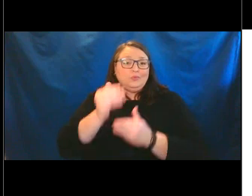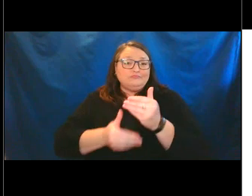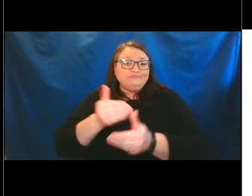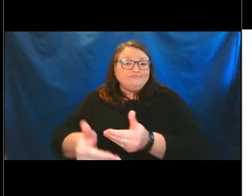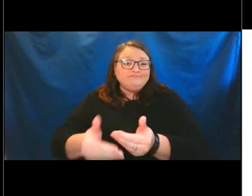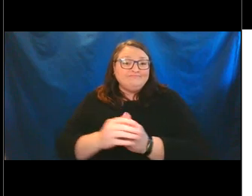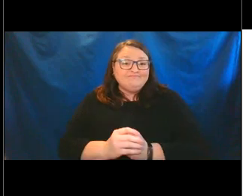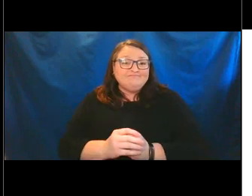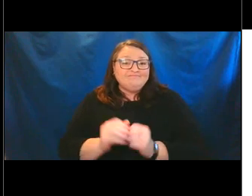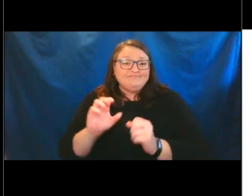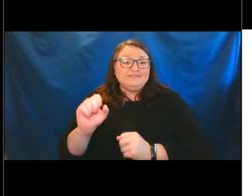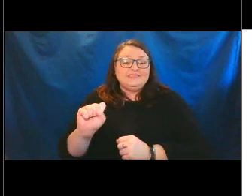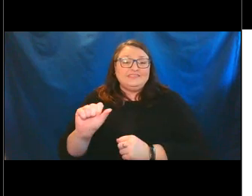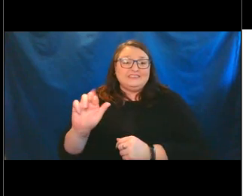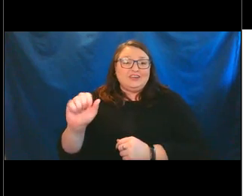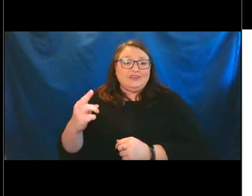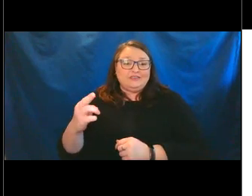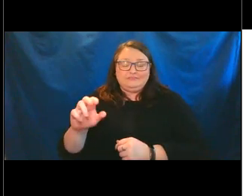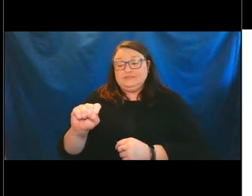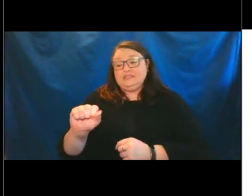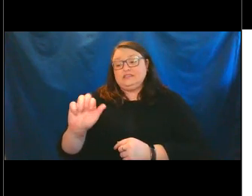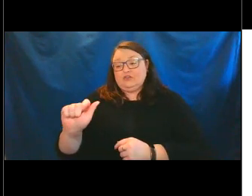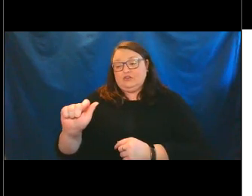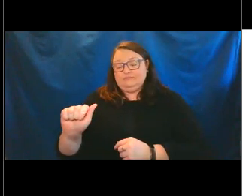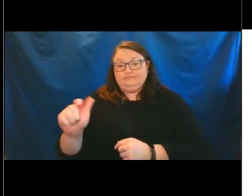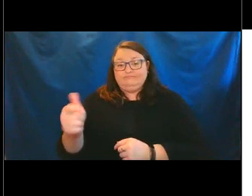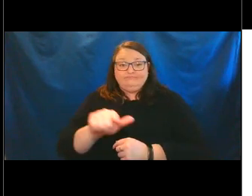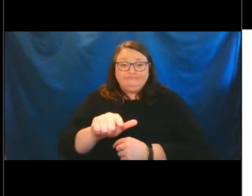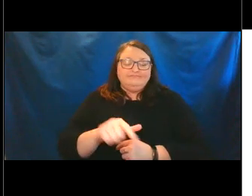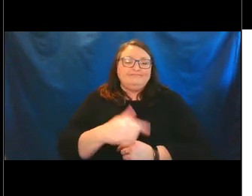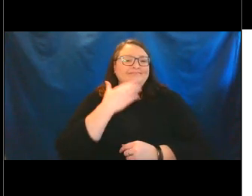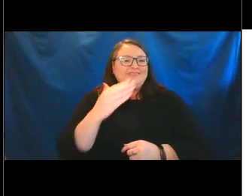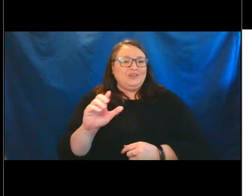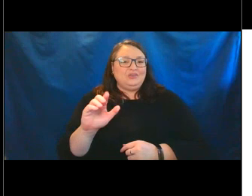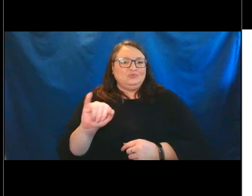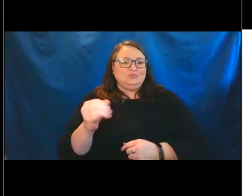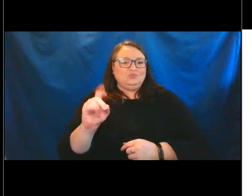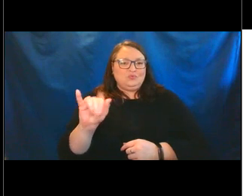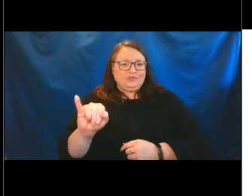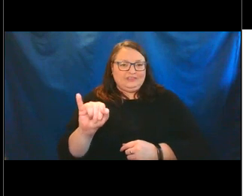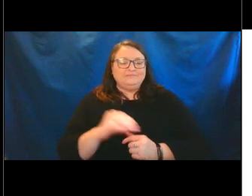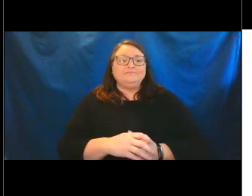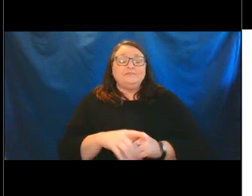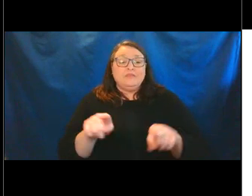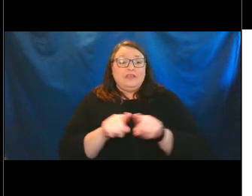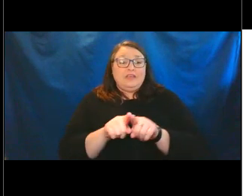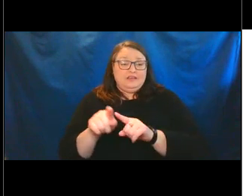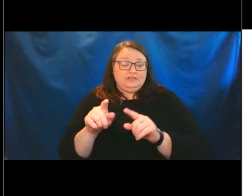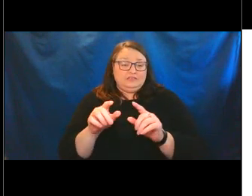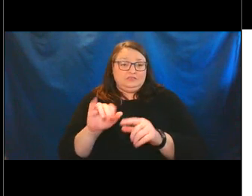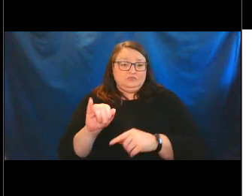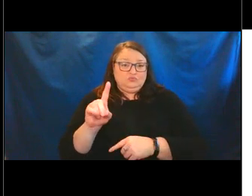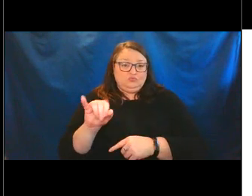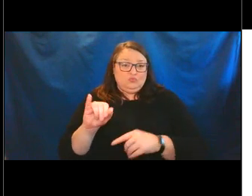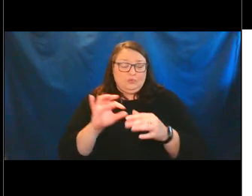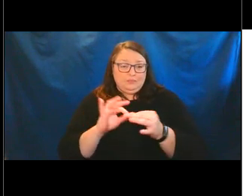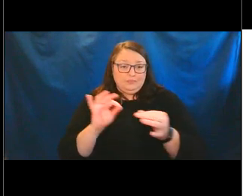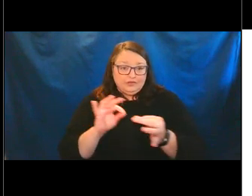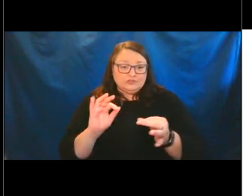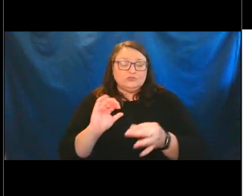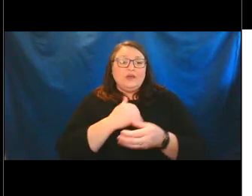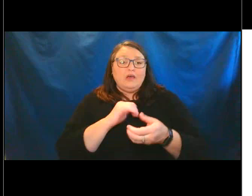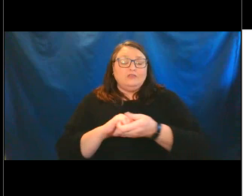Jody. Hi, everyone. As Jody mentioned, the Greater Boston Climate and Coastal Resilience Workforce Alliance,